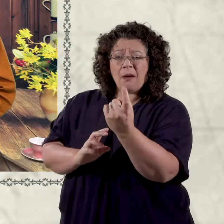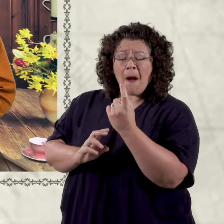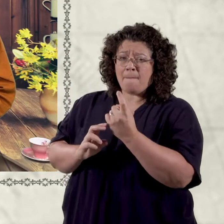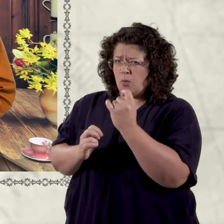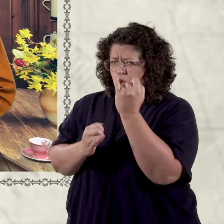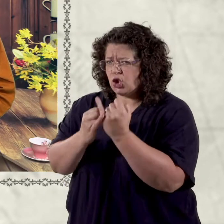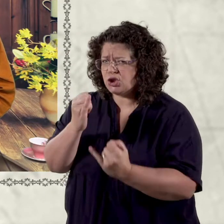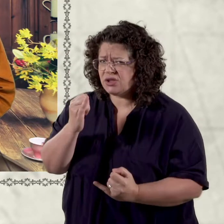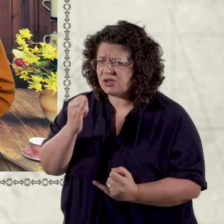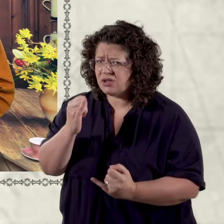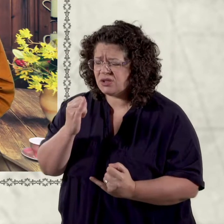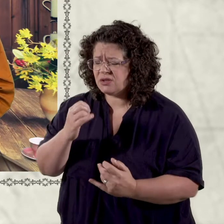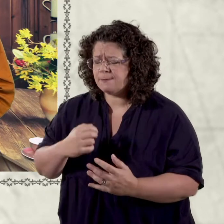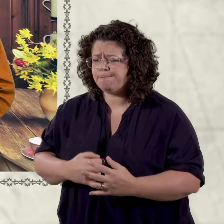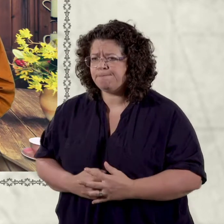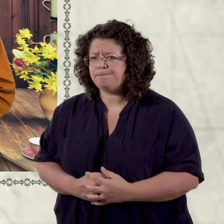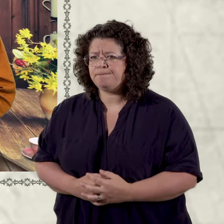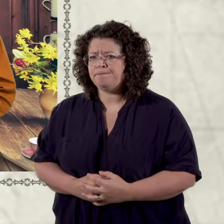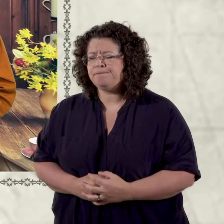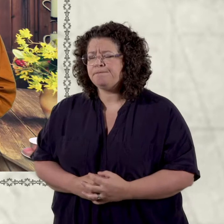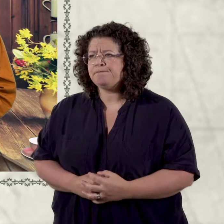was a lot worse to come.